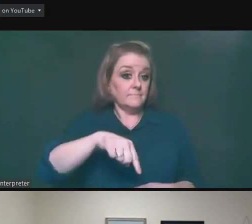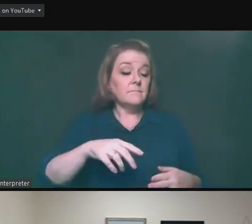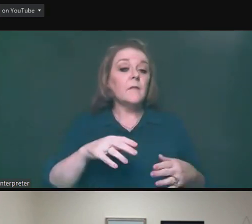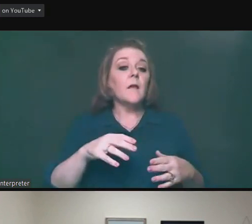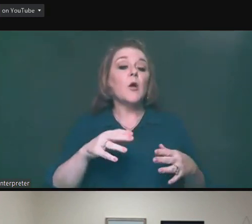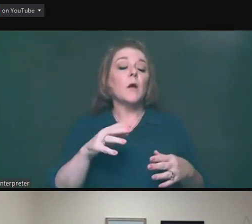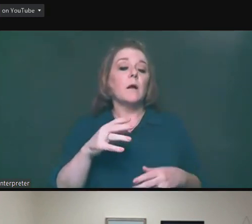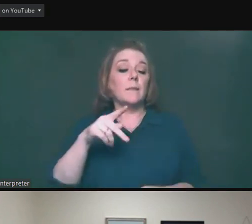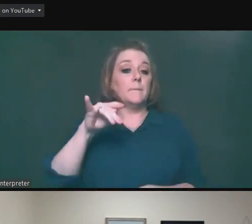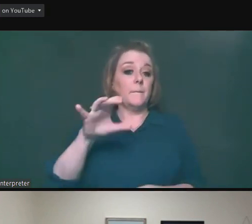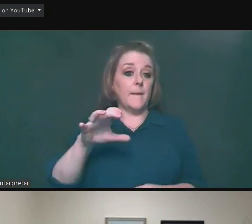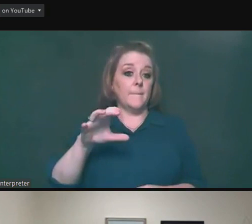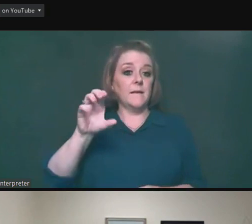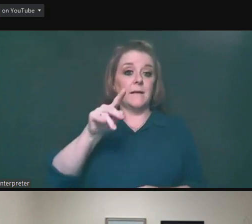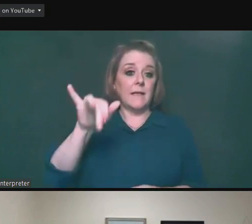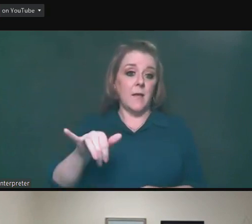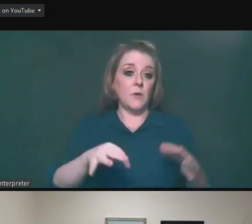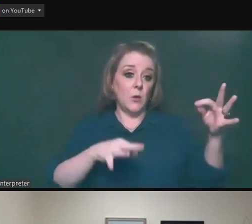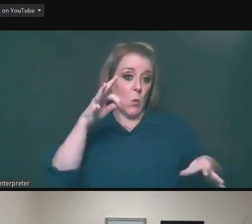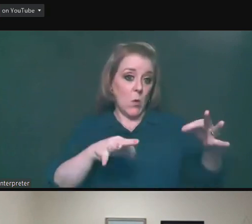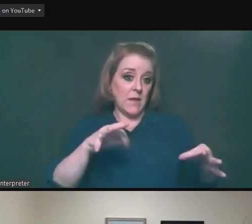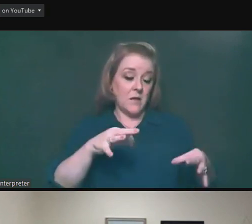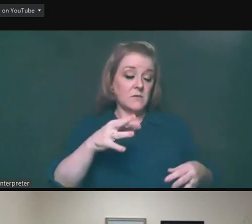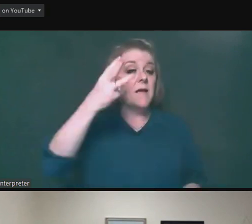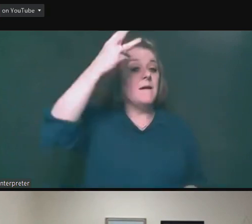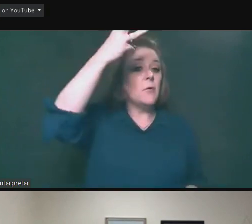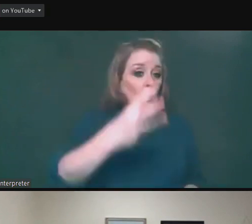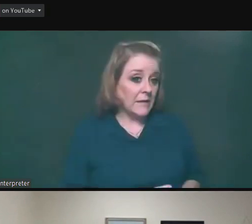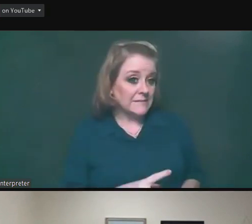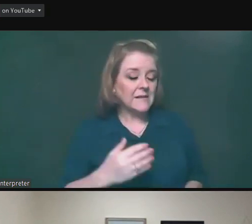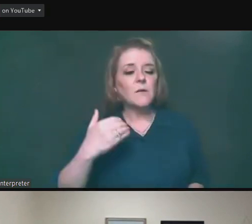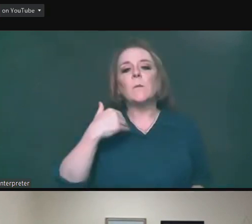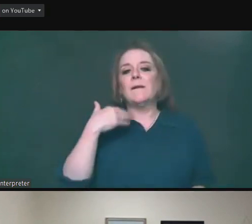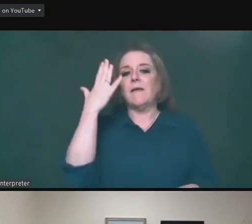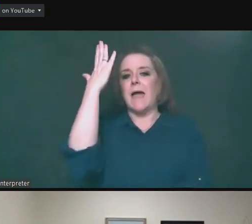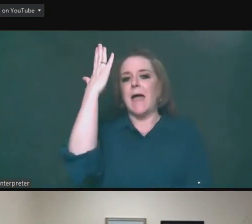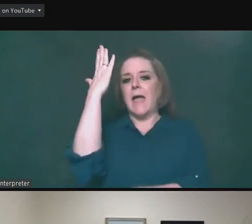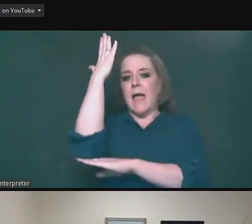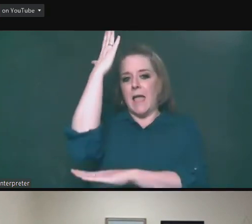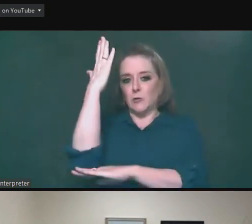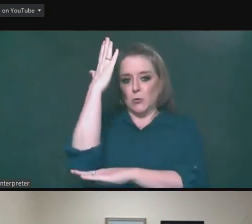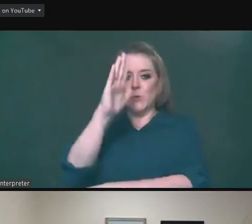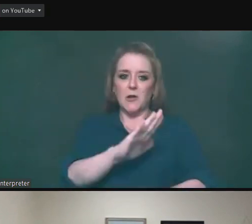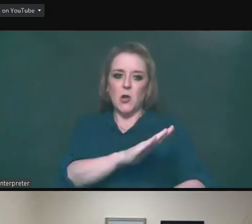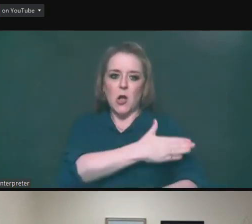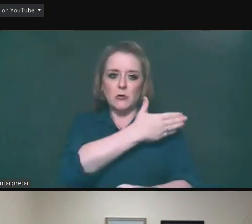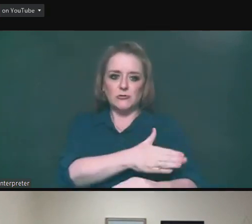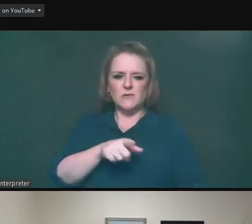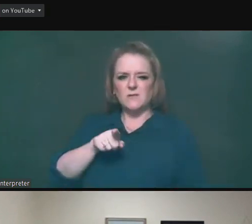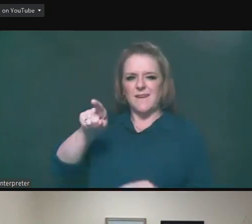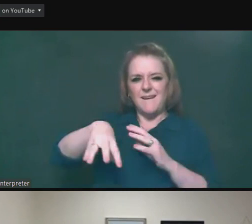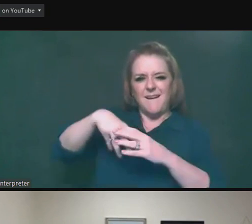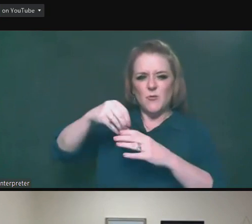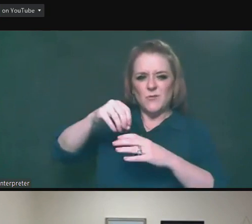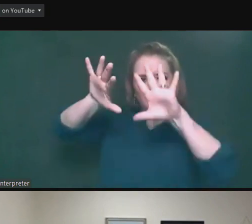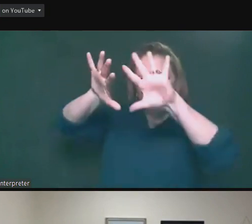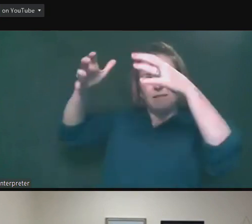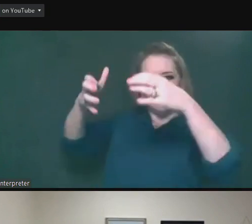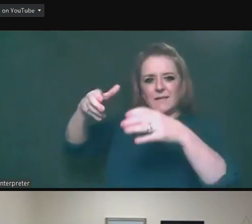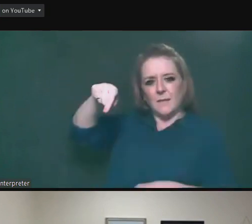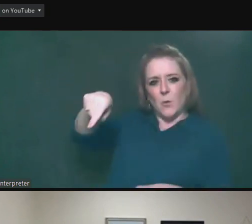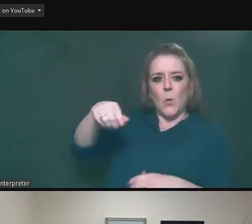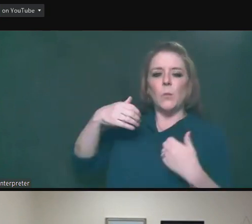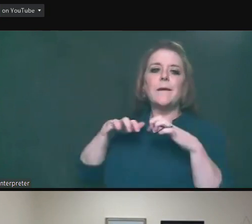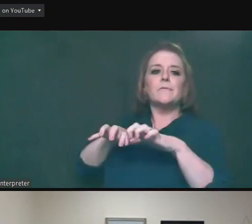Wednesdays during the summer, we have a high noon concerts. They're at the gazebo. We set out chairs,